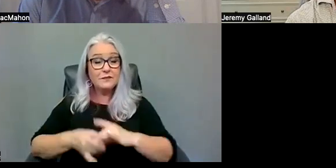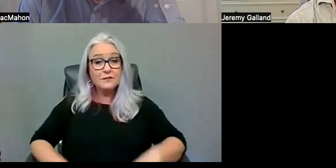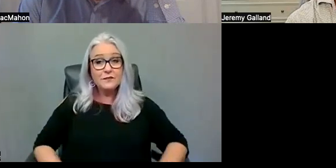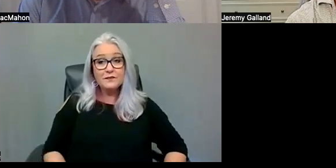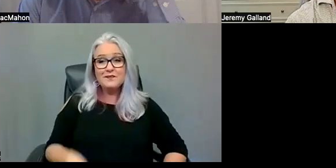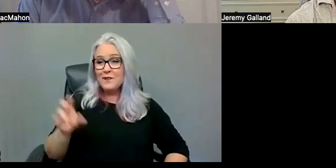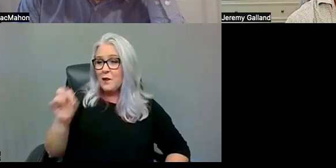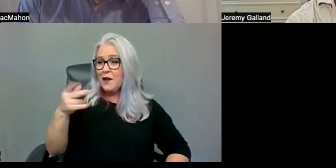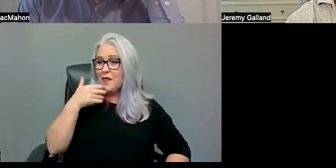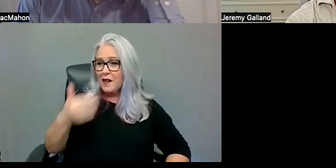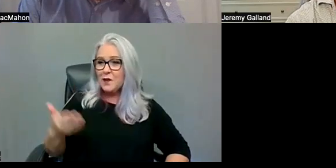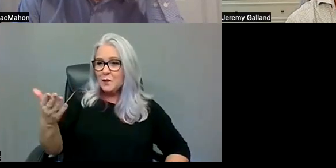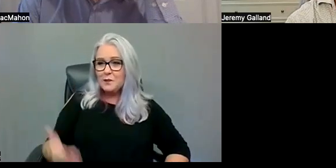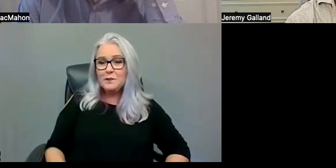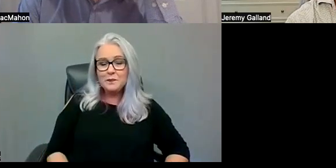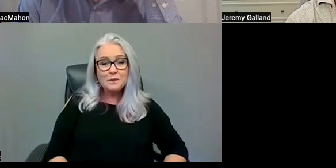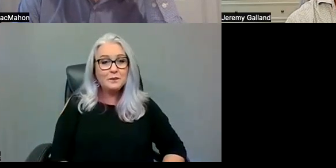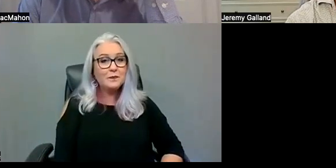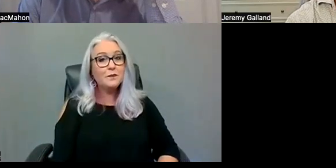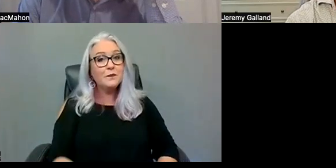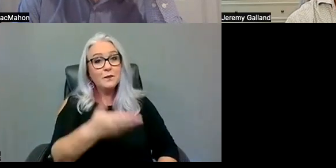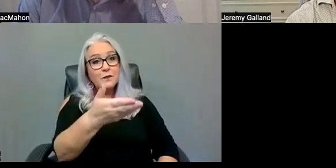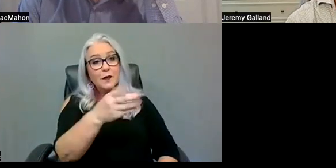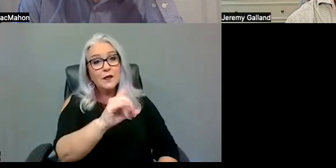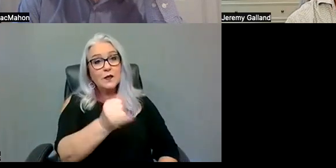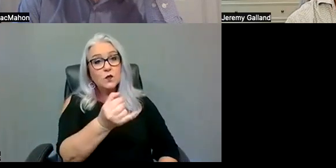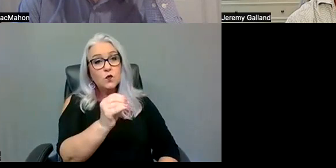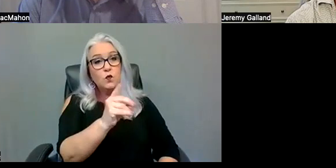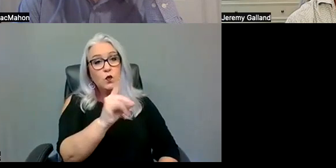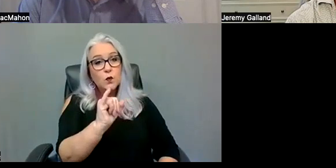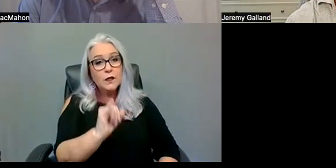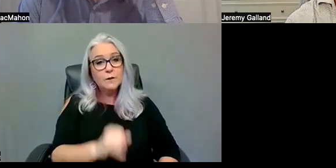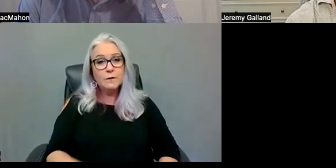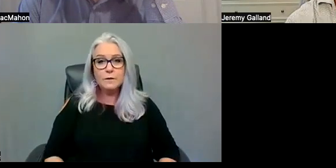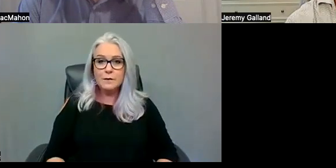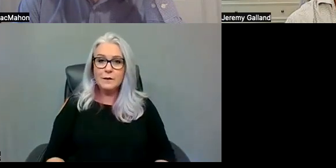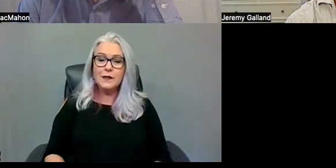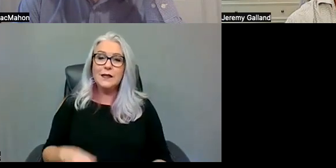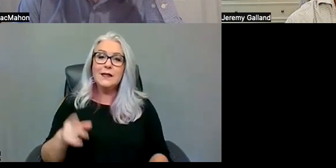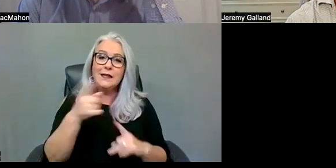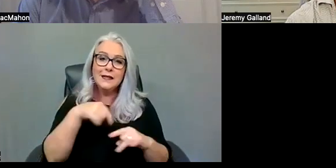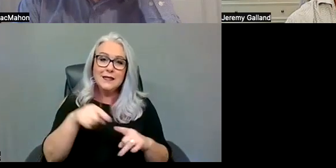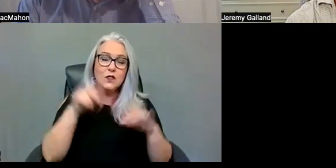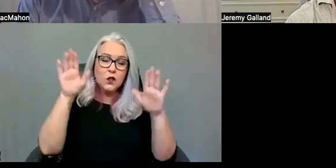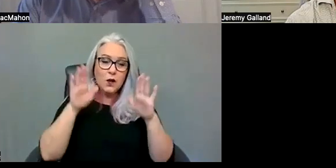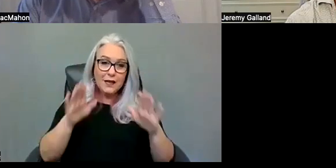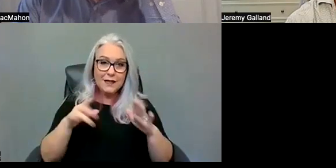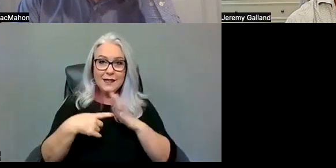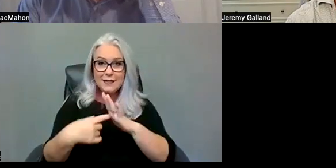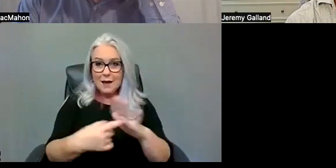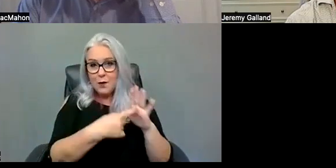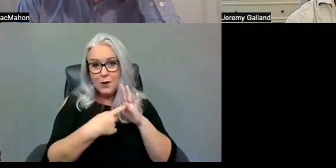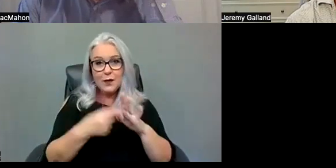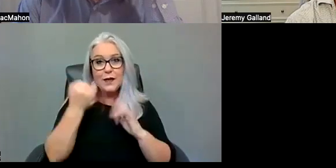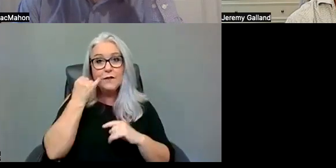Okay, thank you. Jodie, Meyer? This is a great example of if the 4 of us were on the